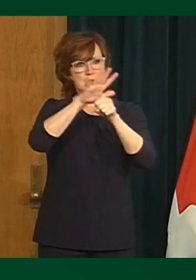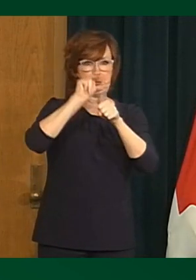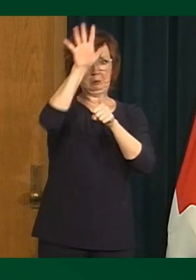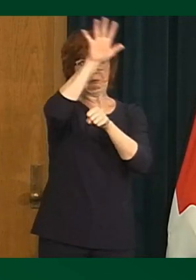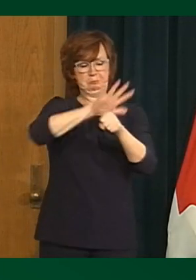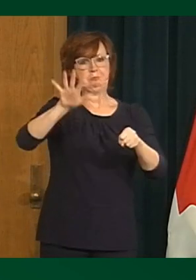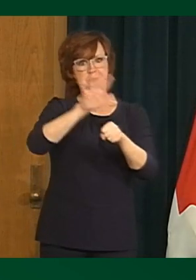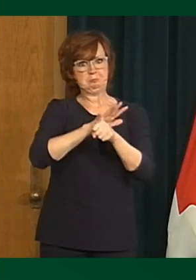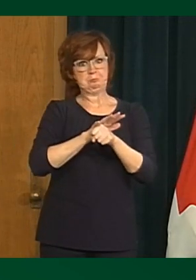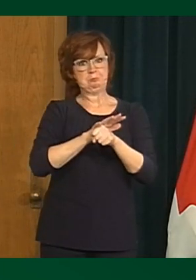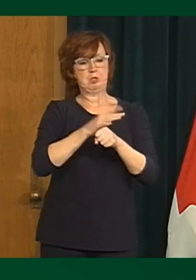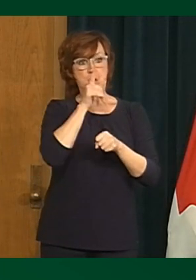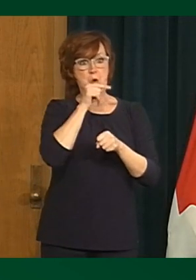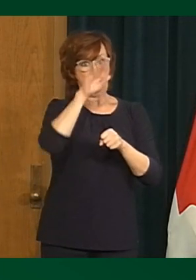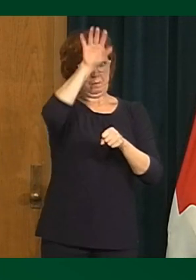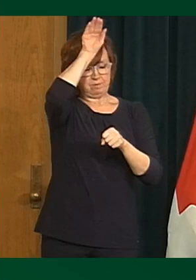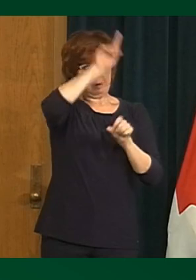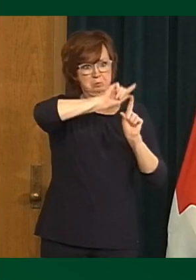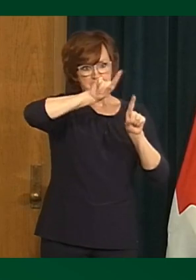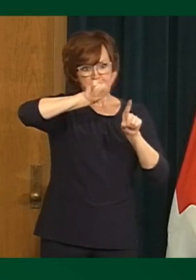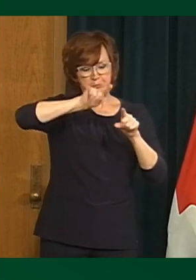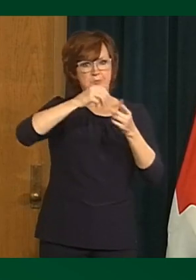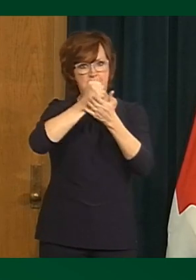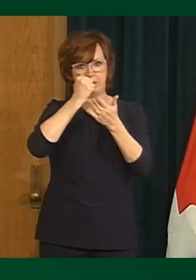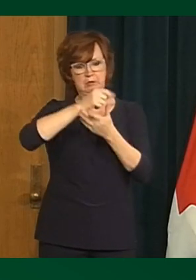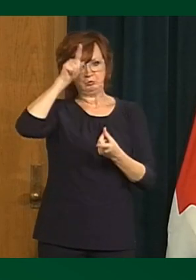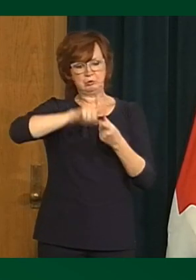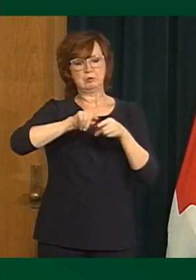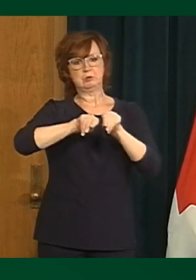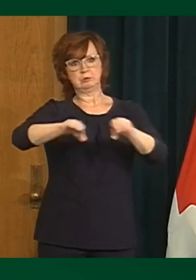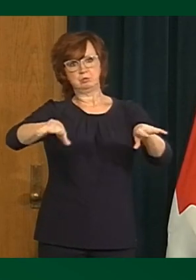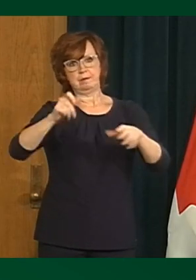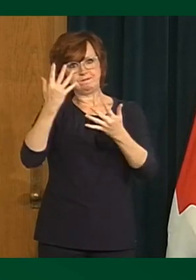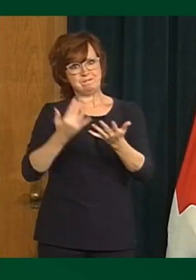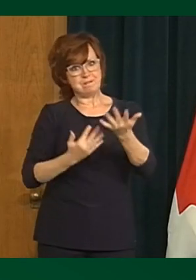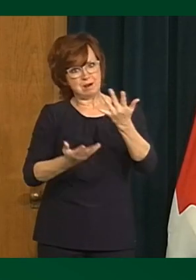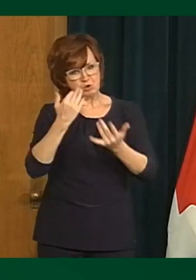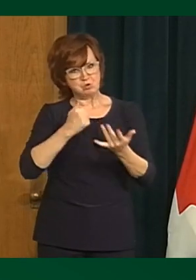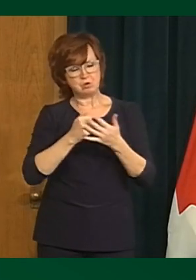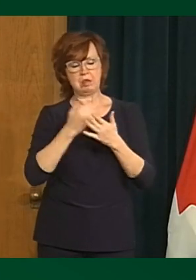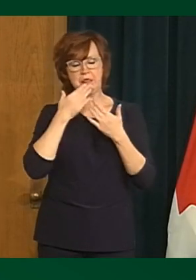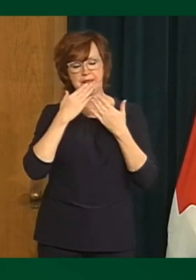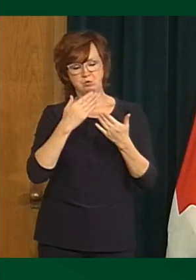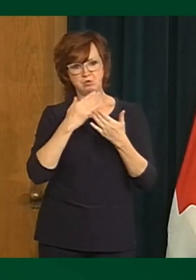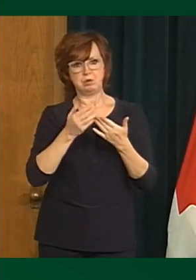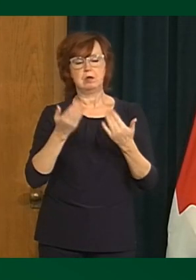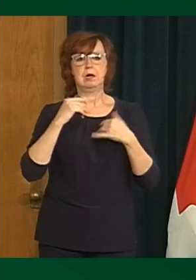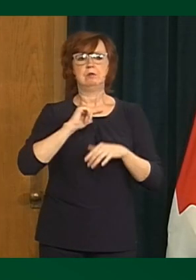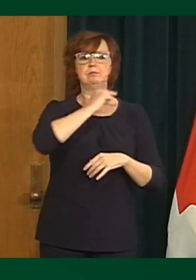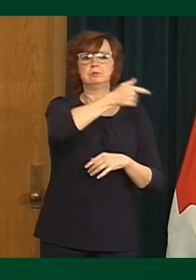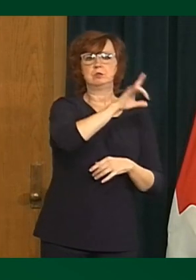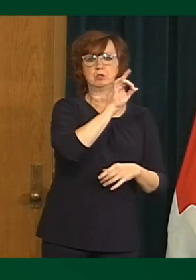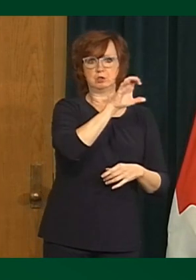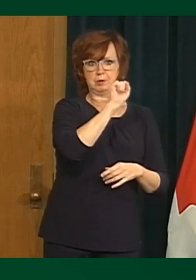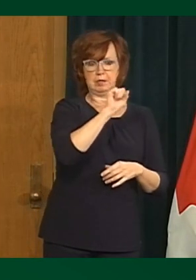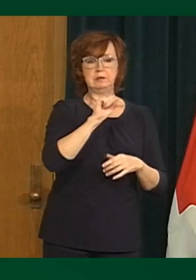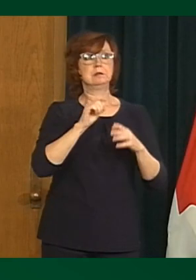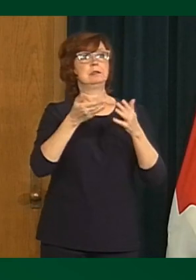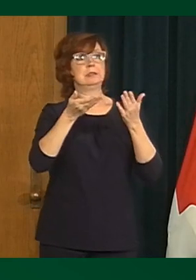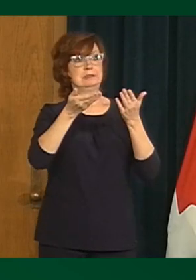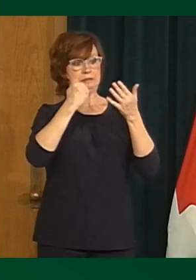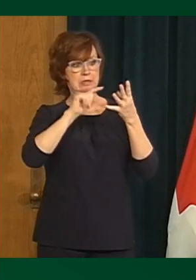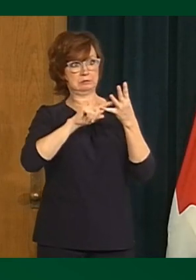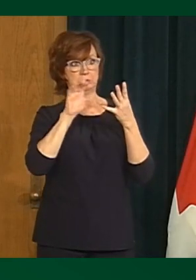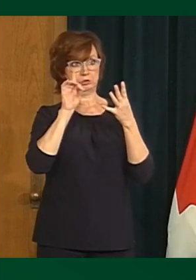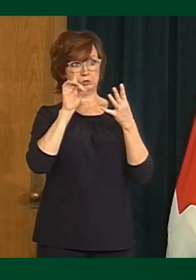are doing each and every day throughout this weekend. So I'll now turn it over to Dr. Shahab for a few comments, and then Scott Livingstone,